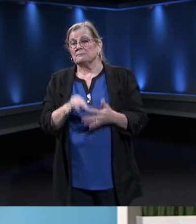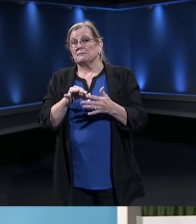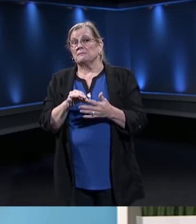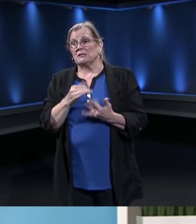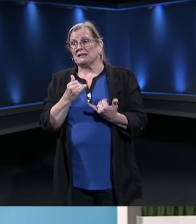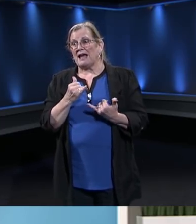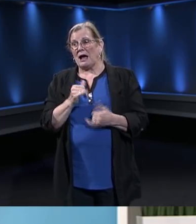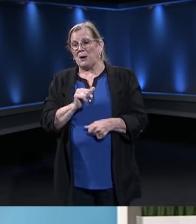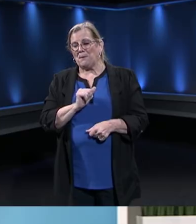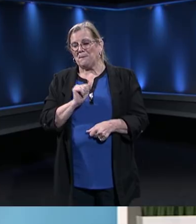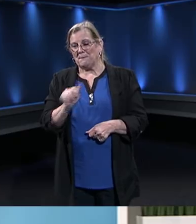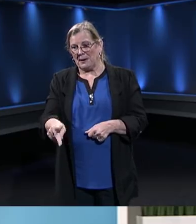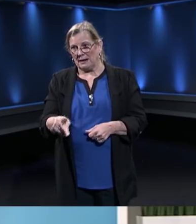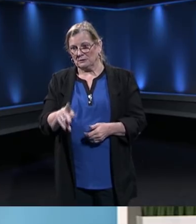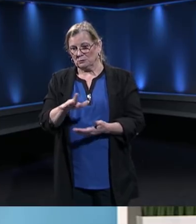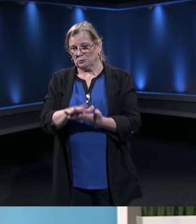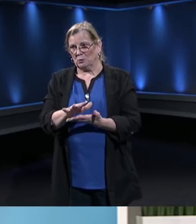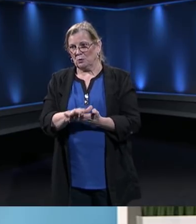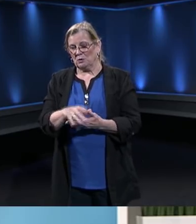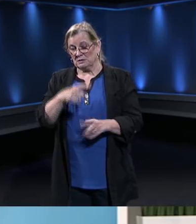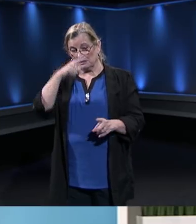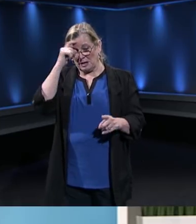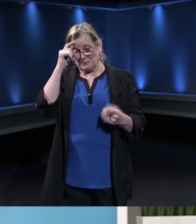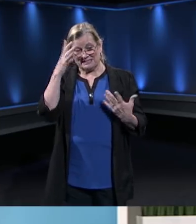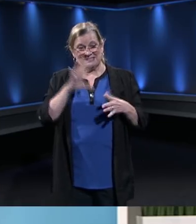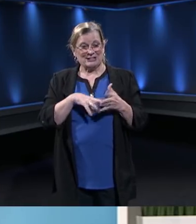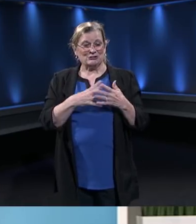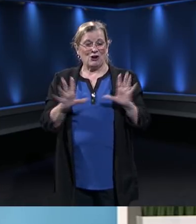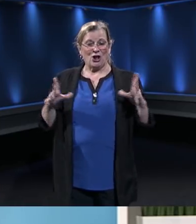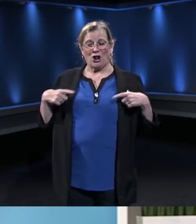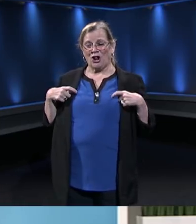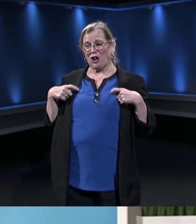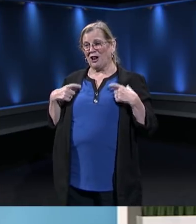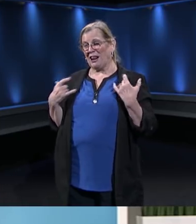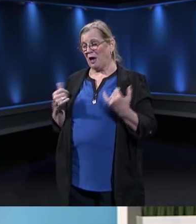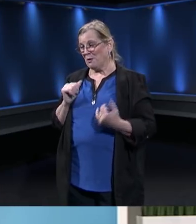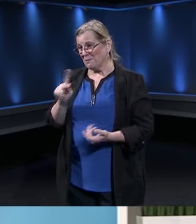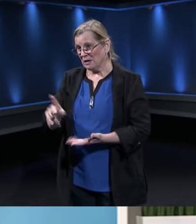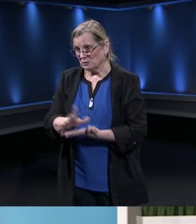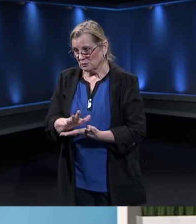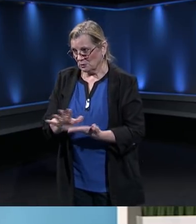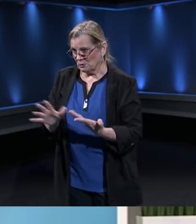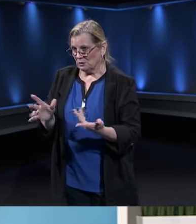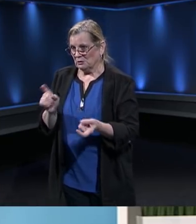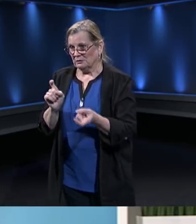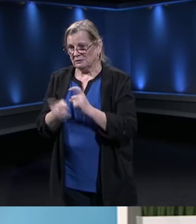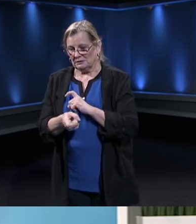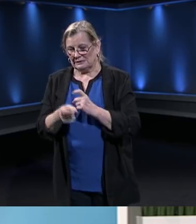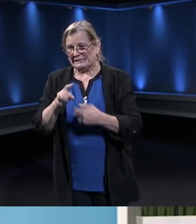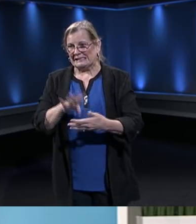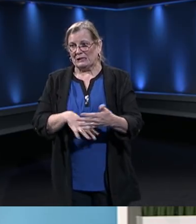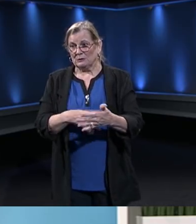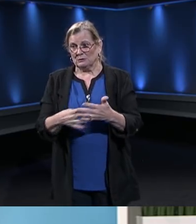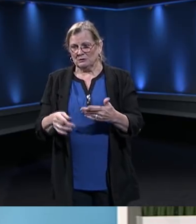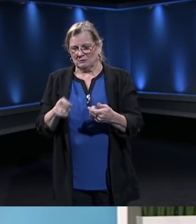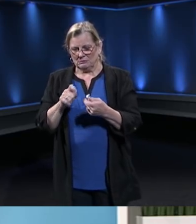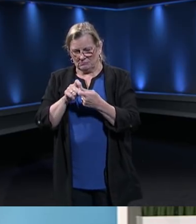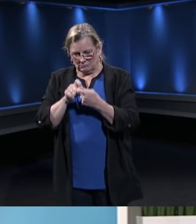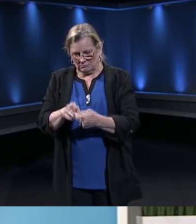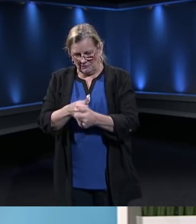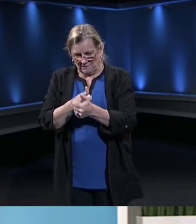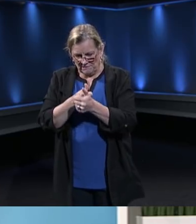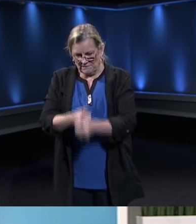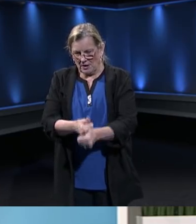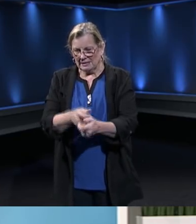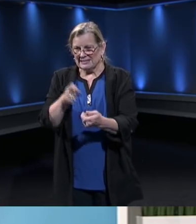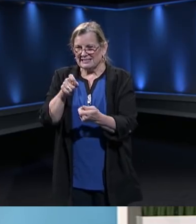different, but as we prepare to go back to school, thinking about what are those routines in the day that will set them up to feel that their learning environment is